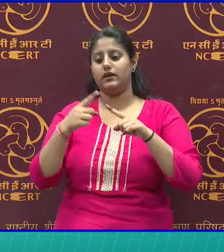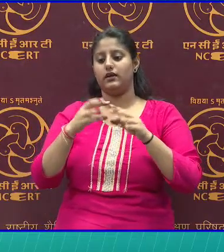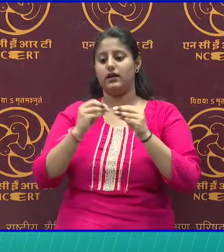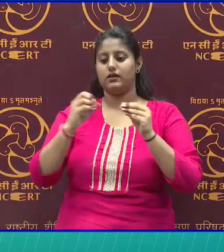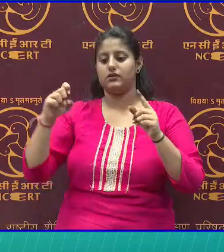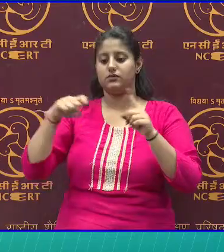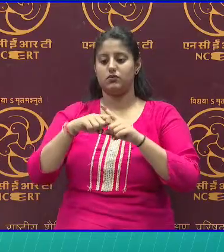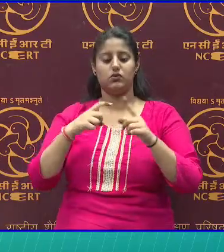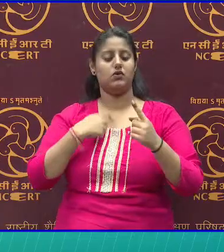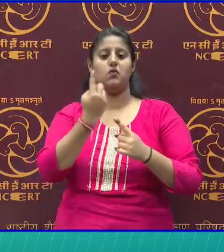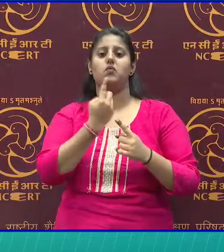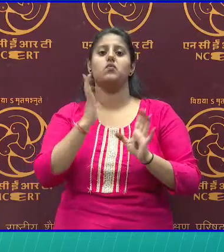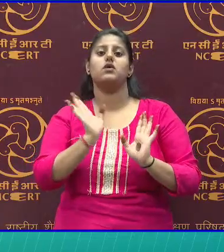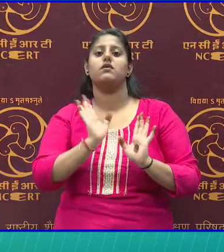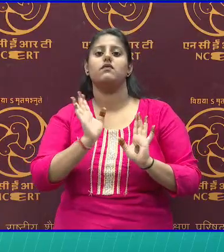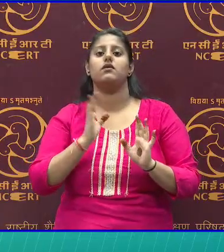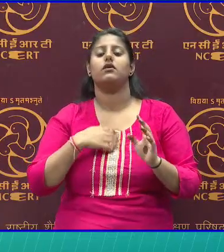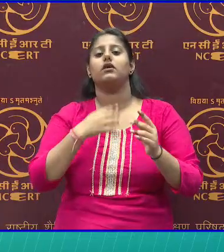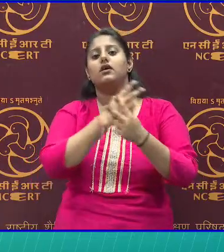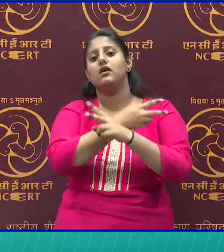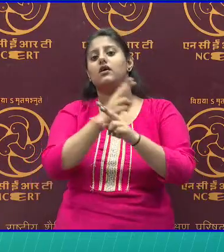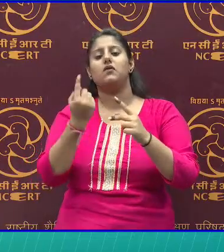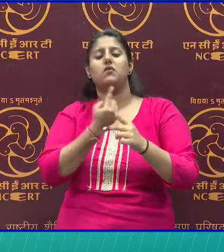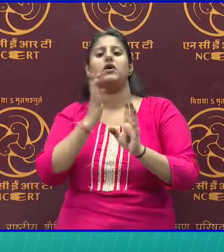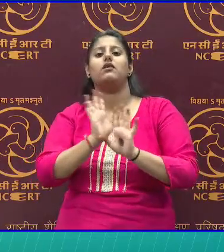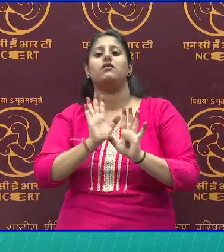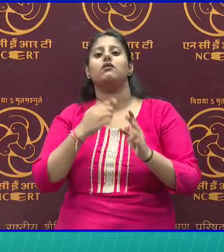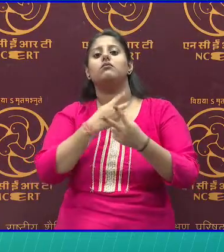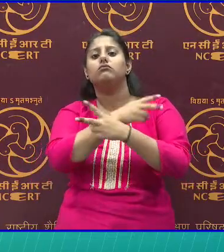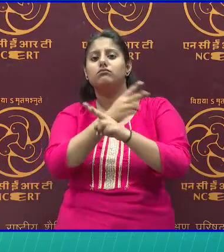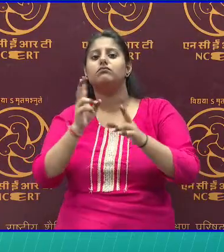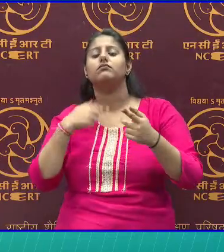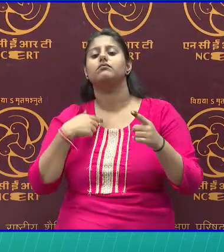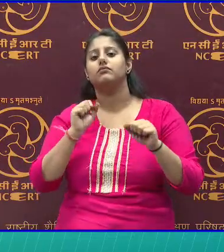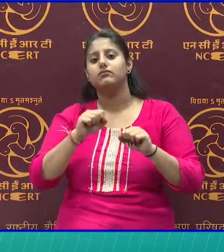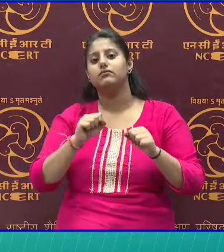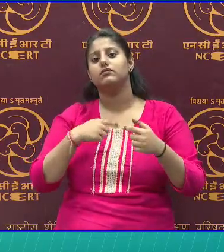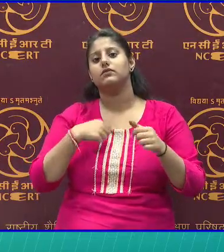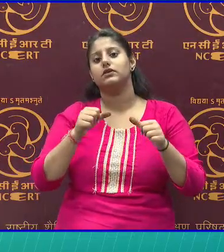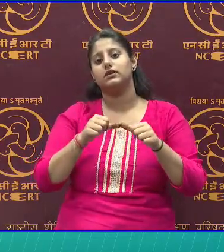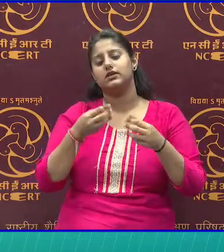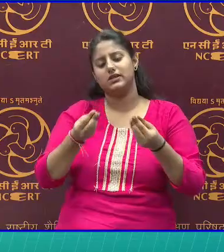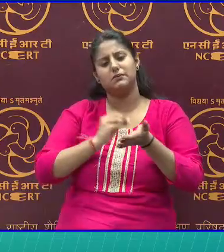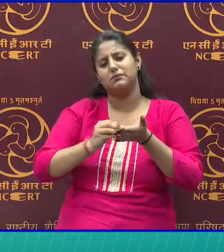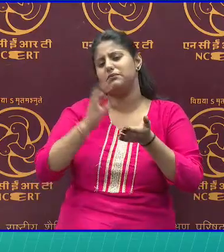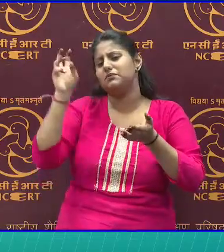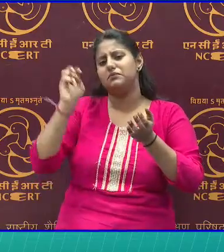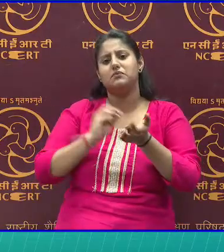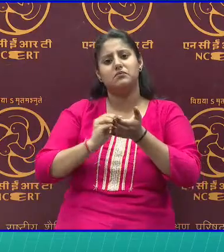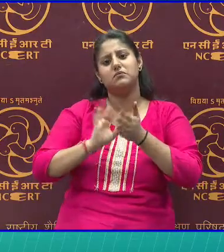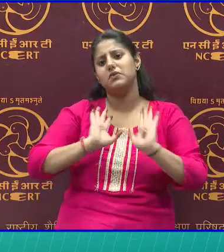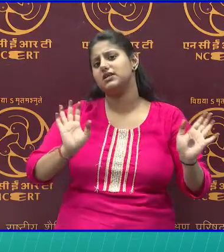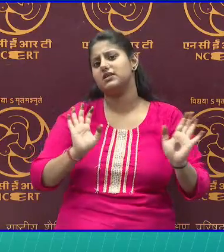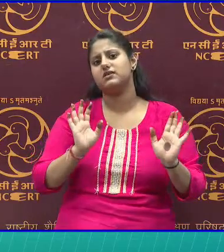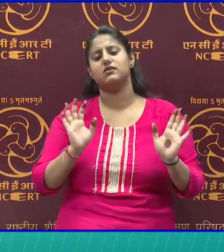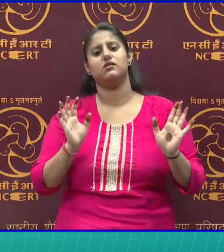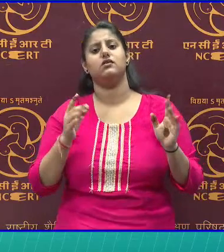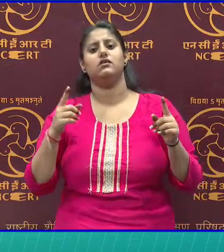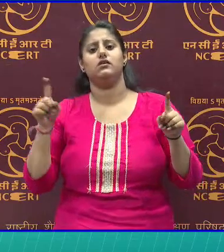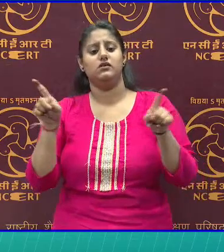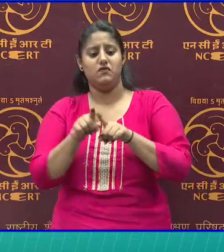learning teaching materials that could be used. This is not the only one. It's actually just a catalyst. Yes, exactly.